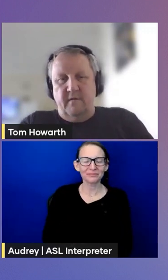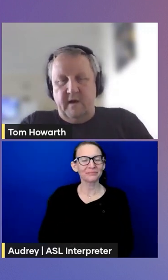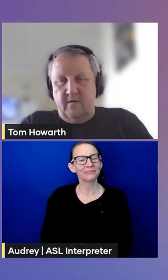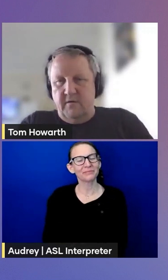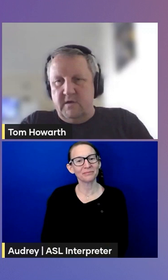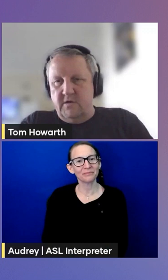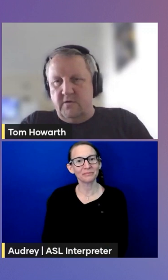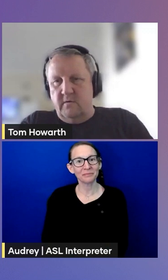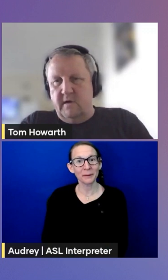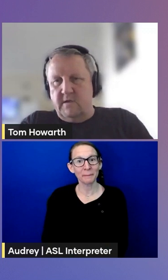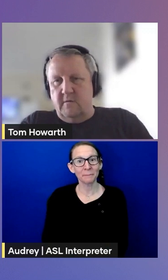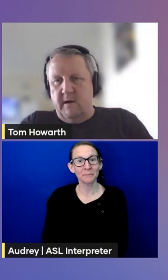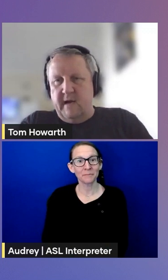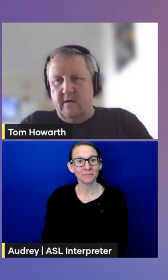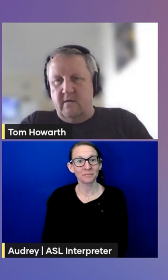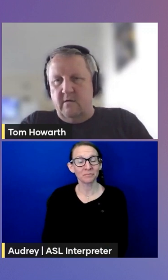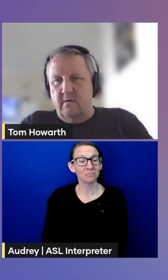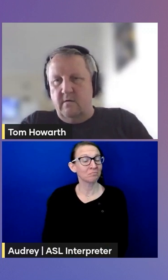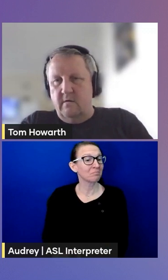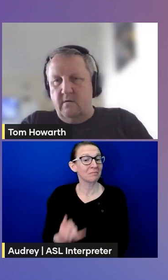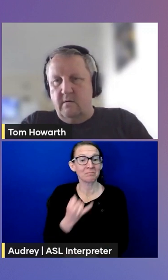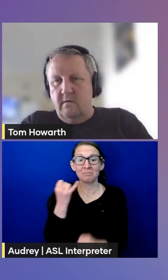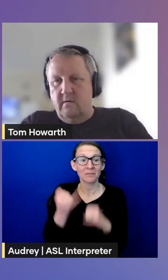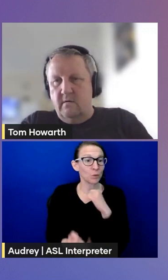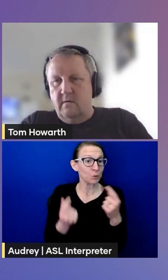And the final thing to do is a Packer